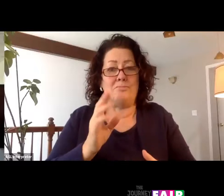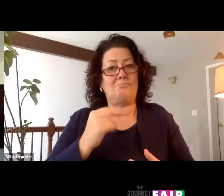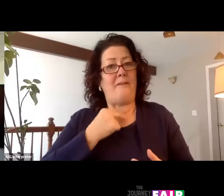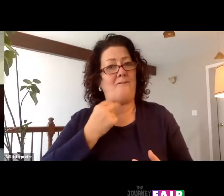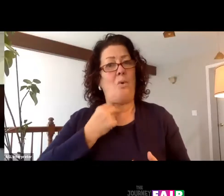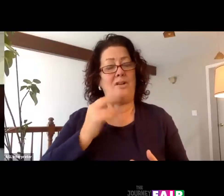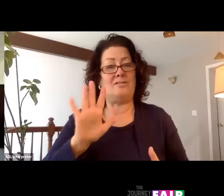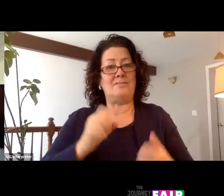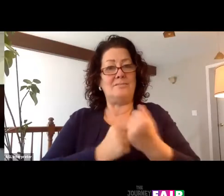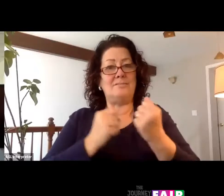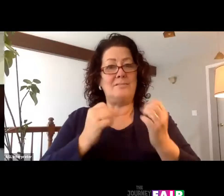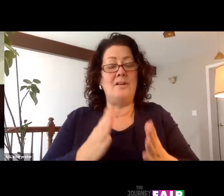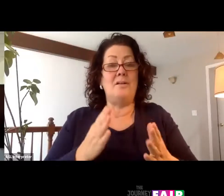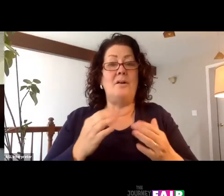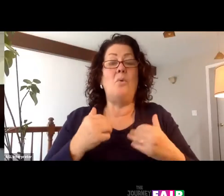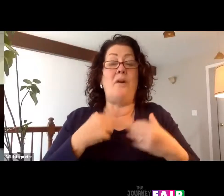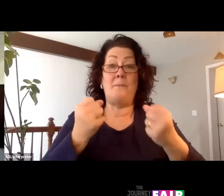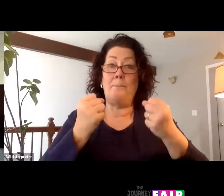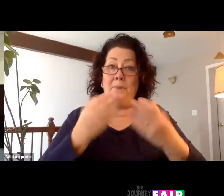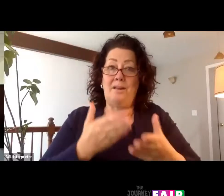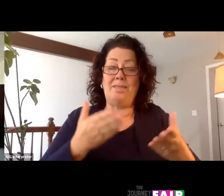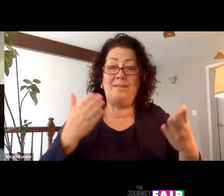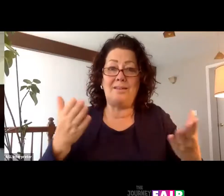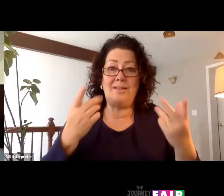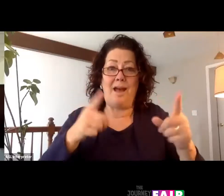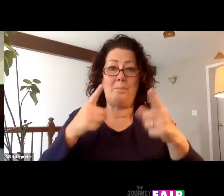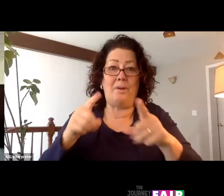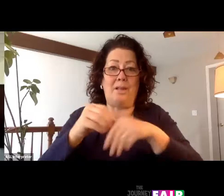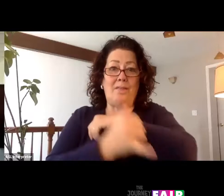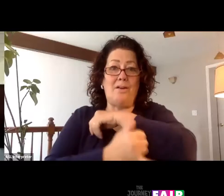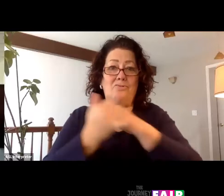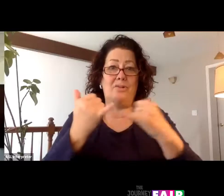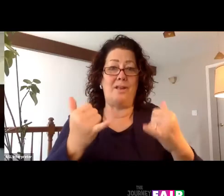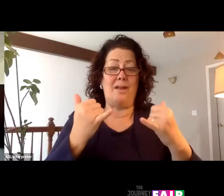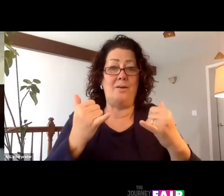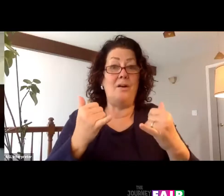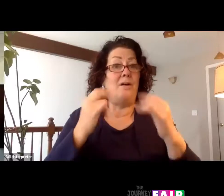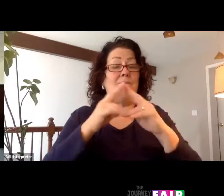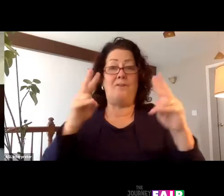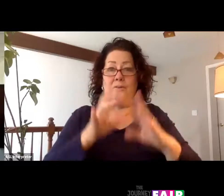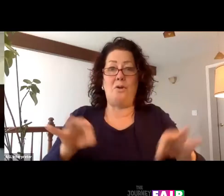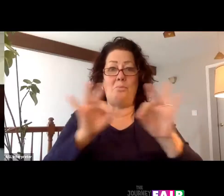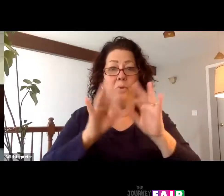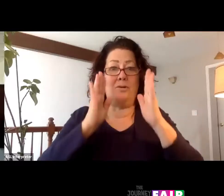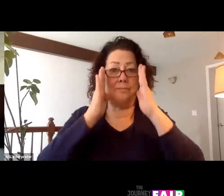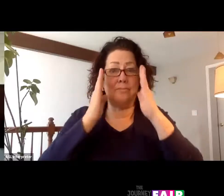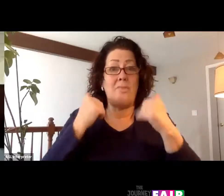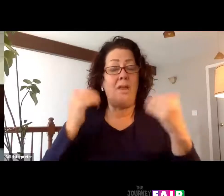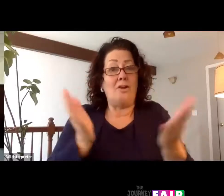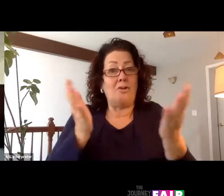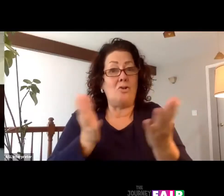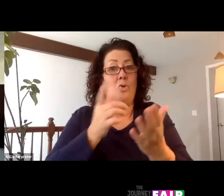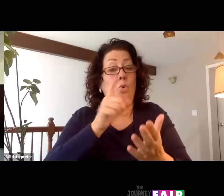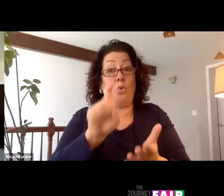events we're dealing with right now, it's never been more important. And so I do encourage all of you who